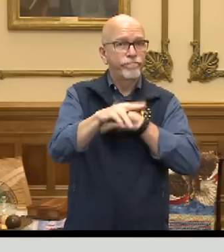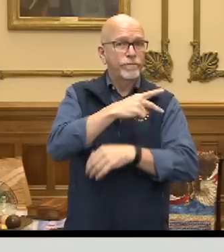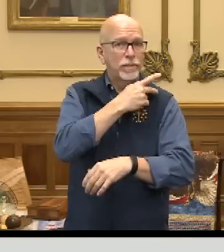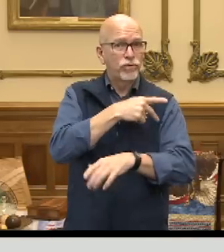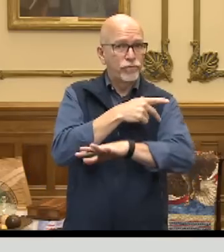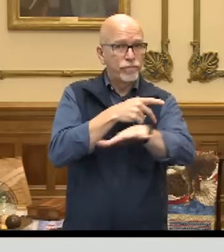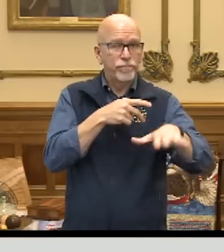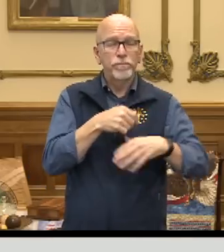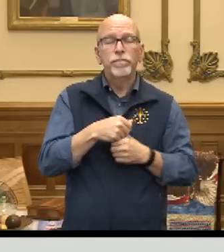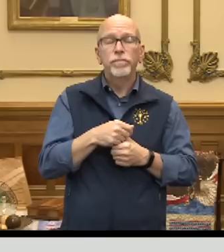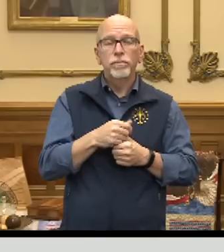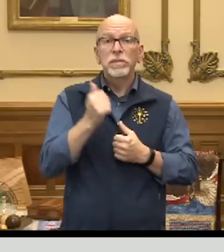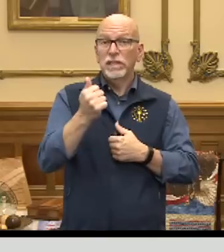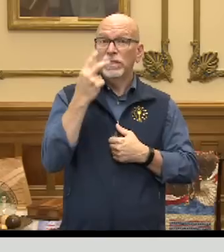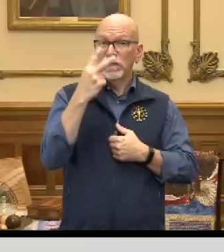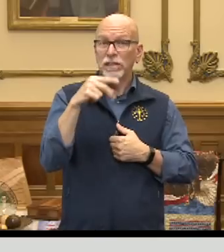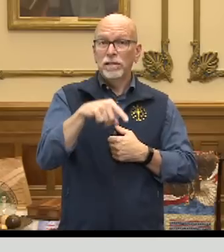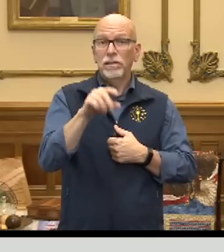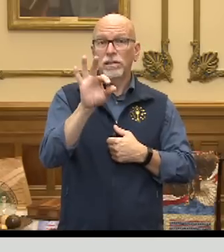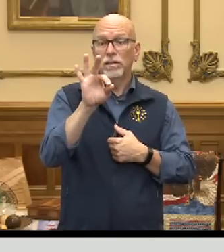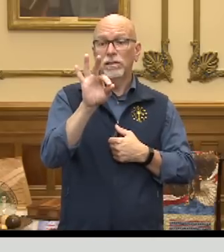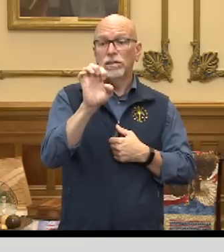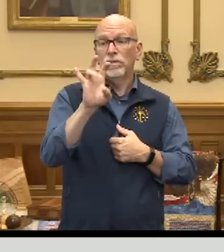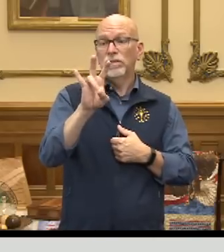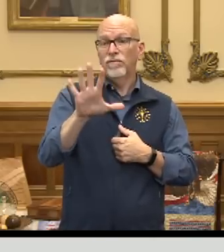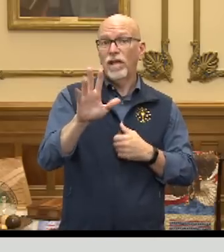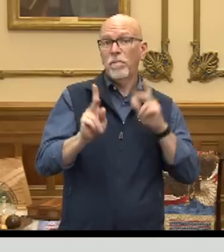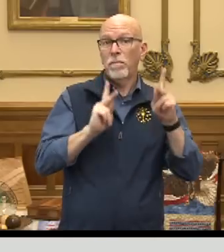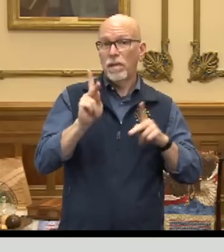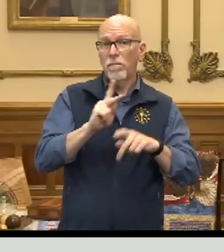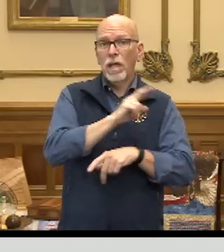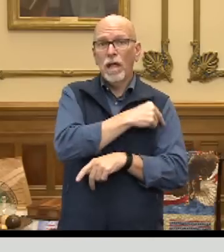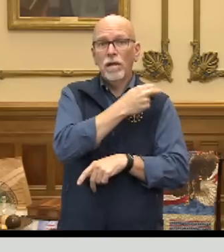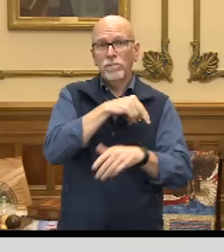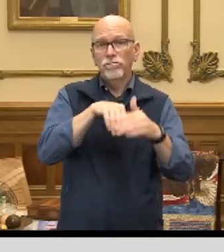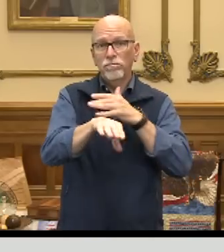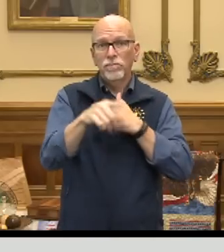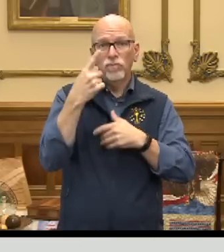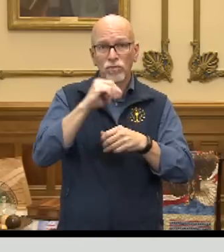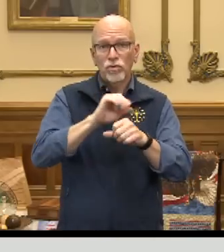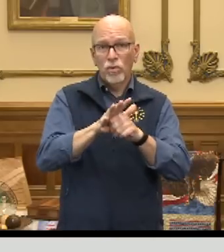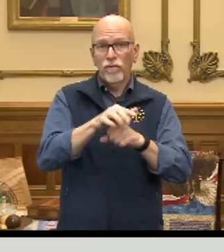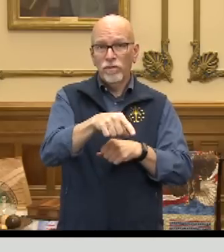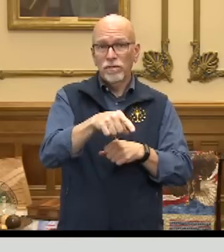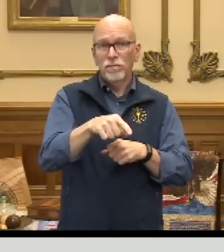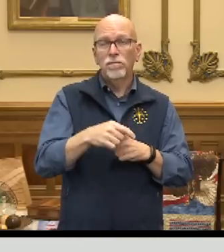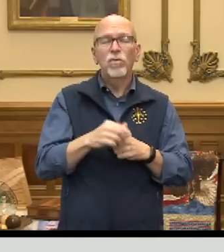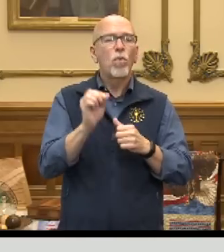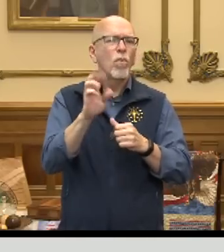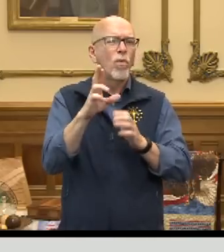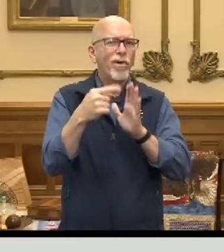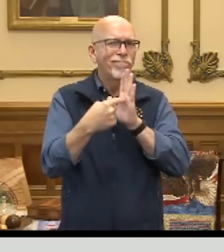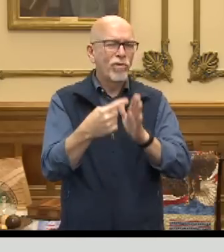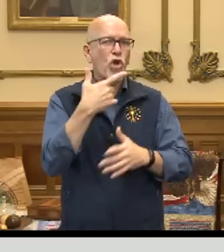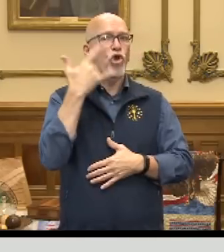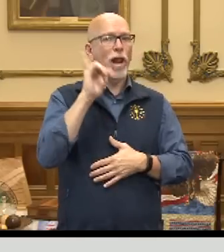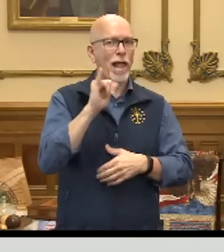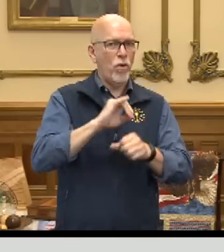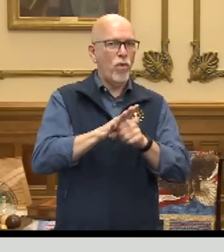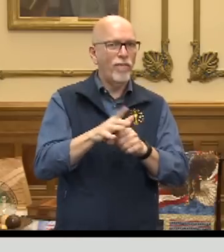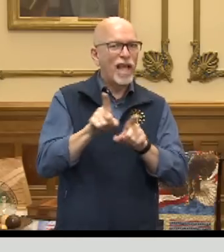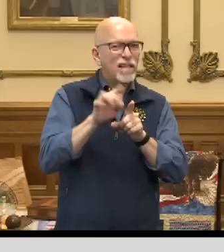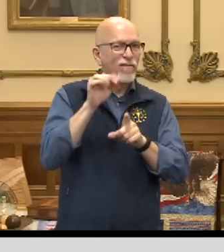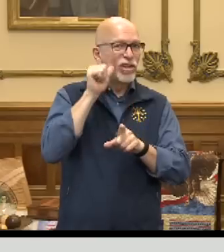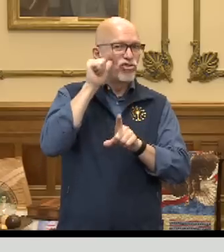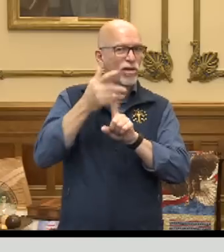patients. As you can see here, 975 people were hospitalized for COVID-19 or with symptoms of COVID as of